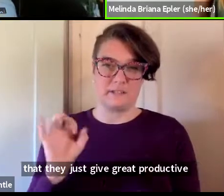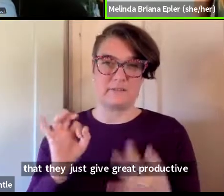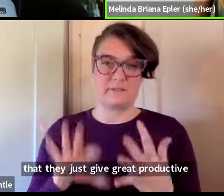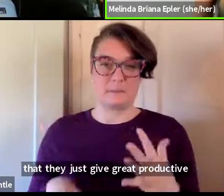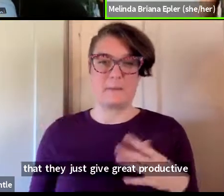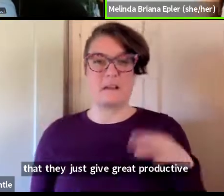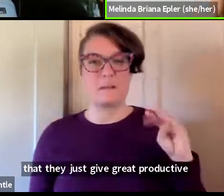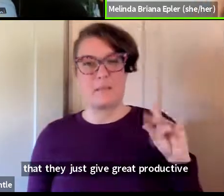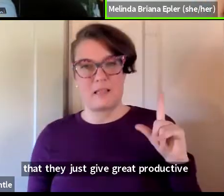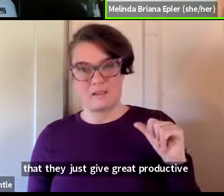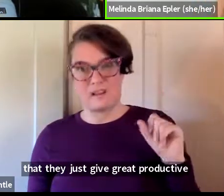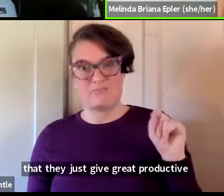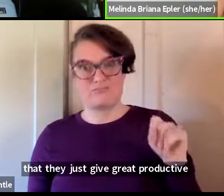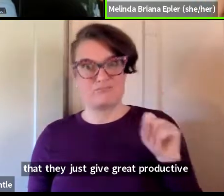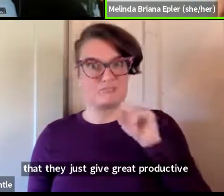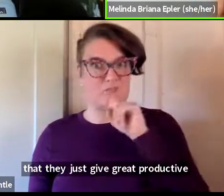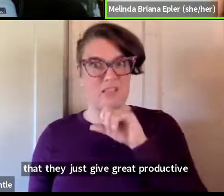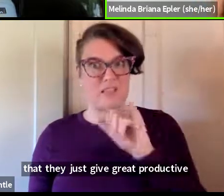that.